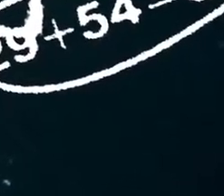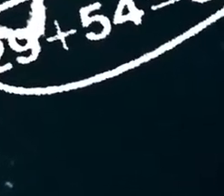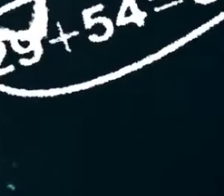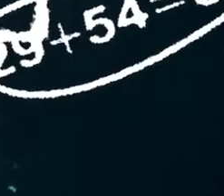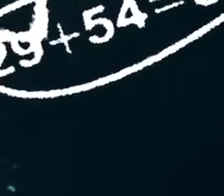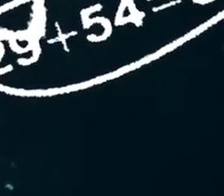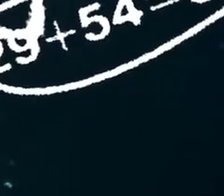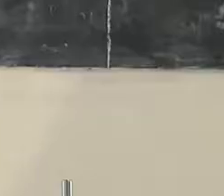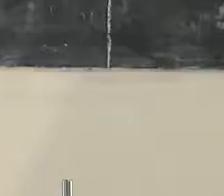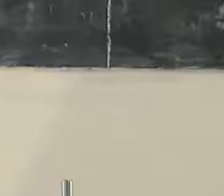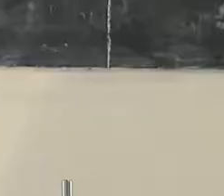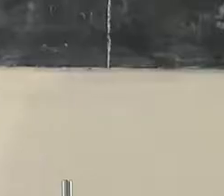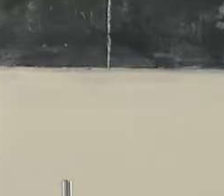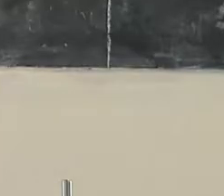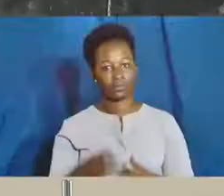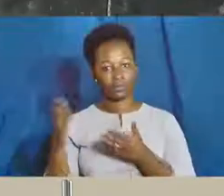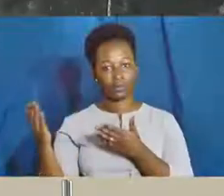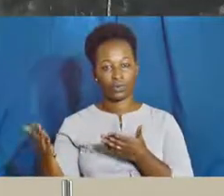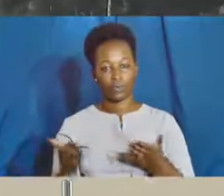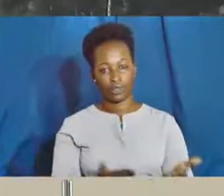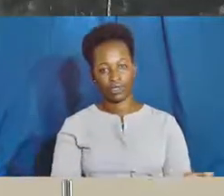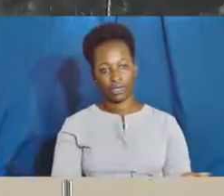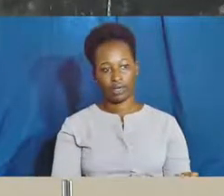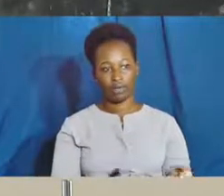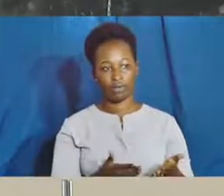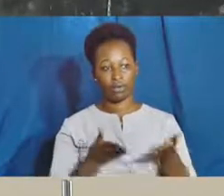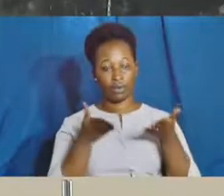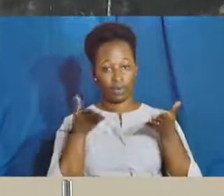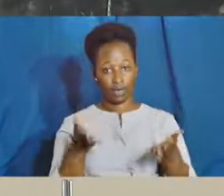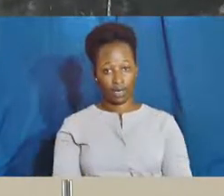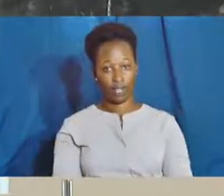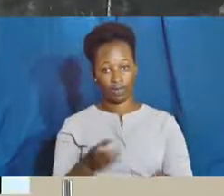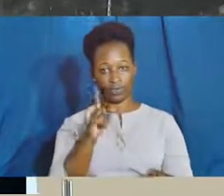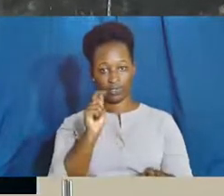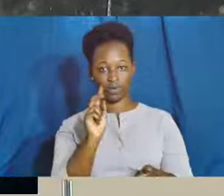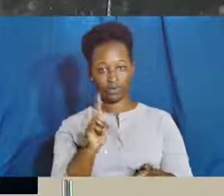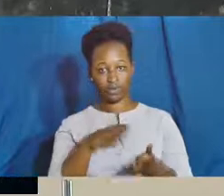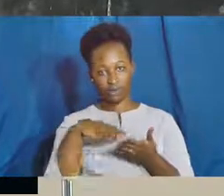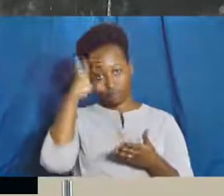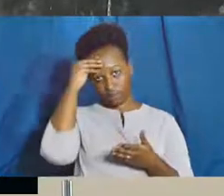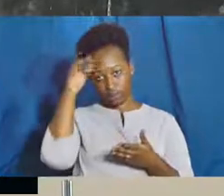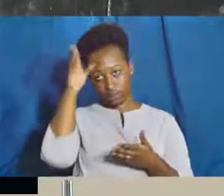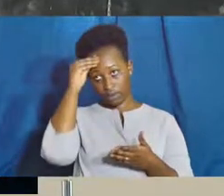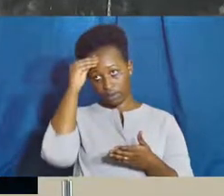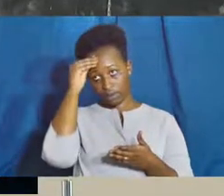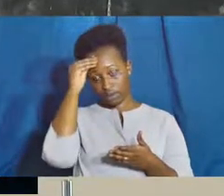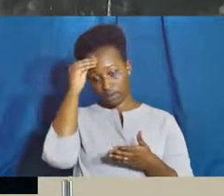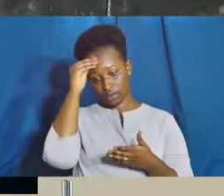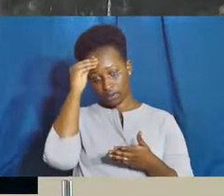Board. Welcome into this TV recent learning program. My name